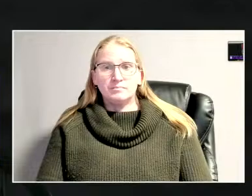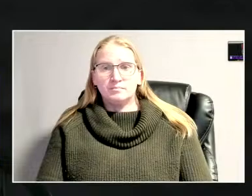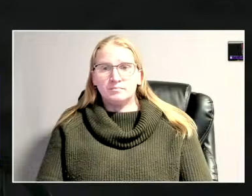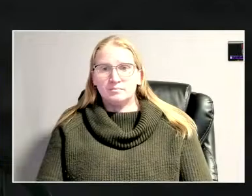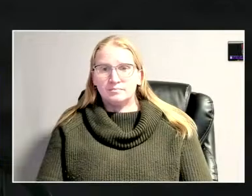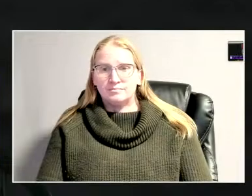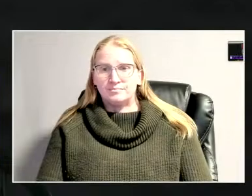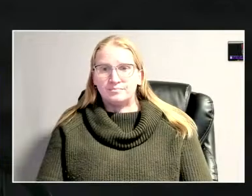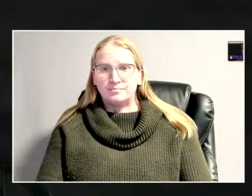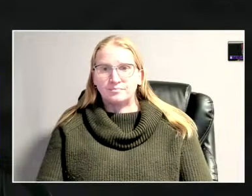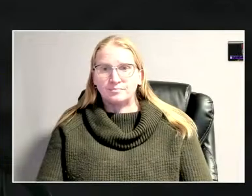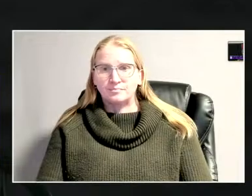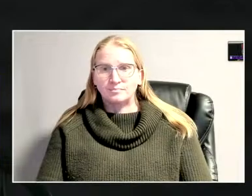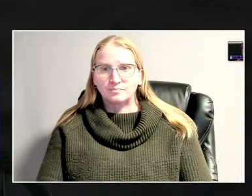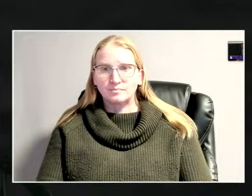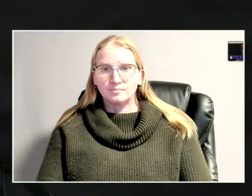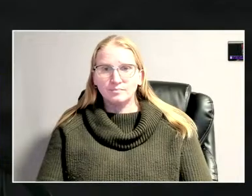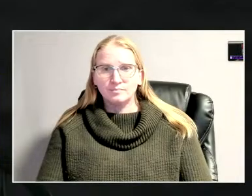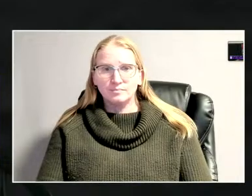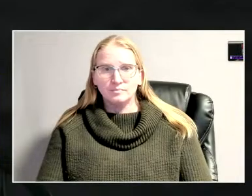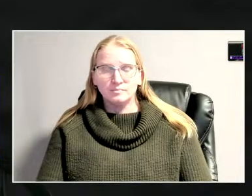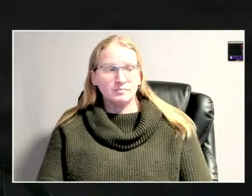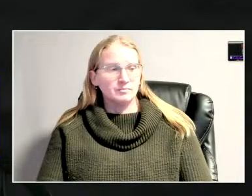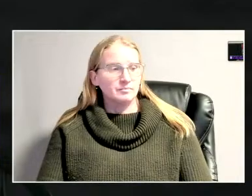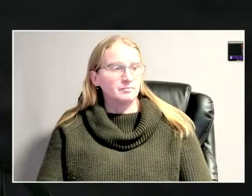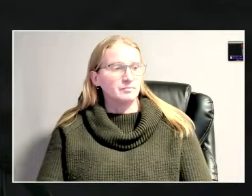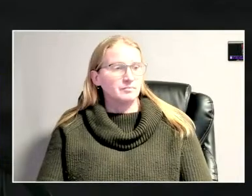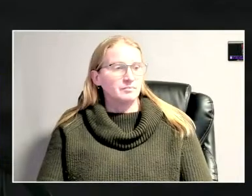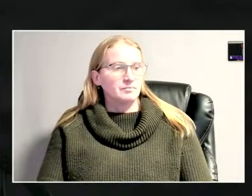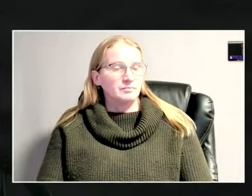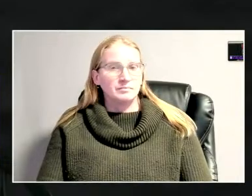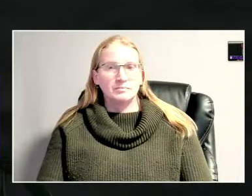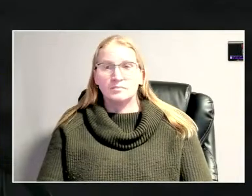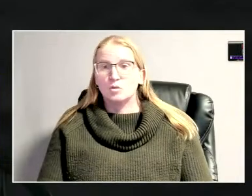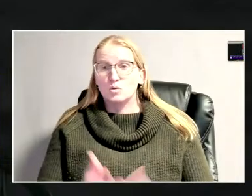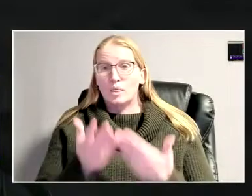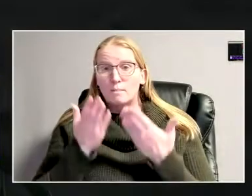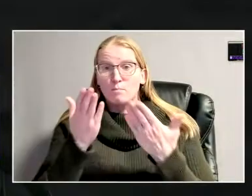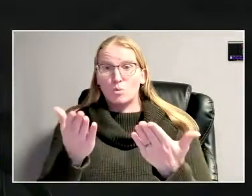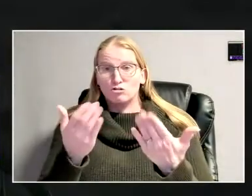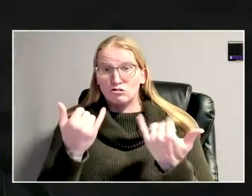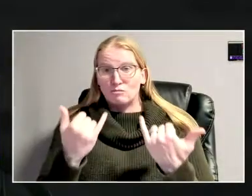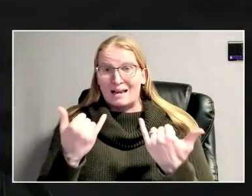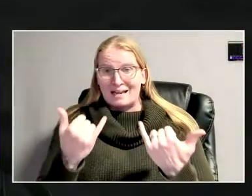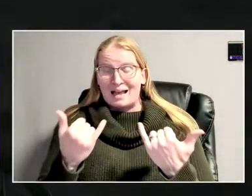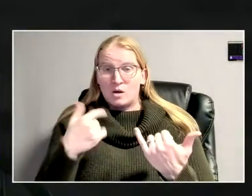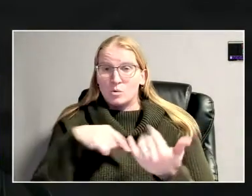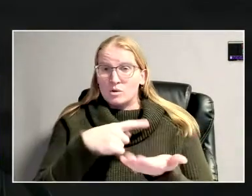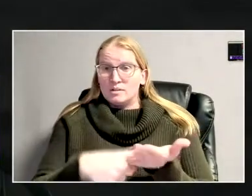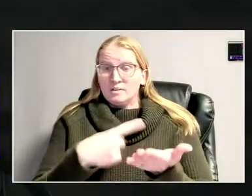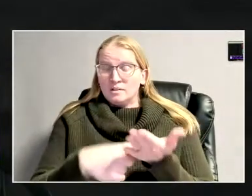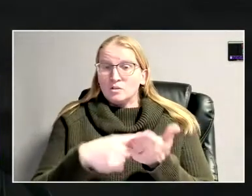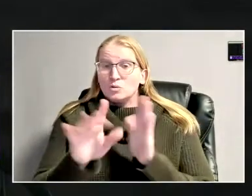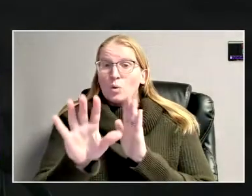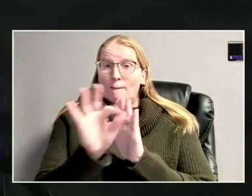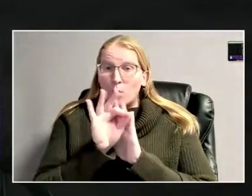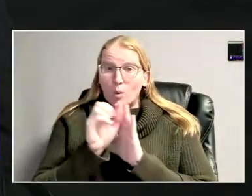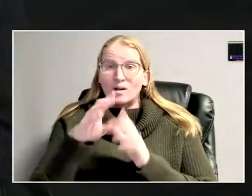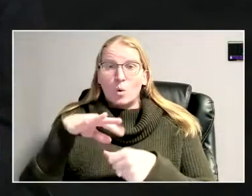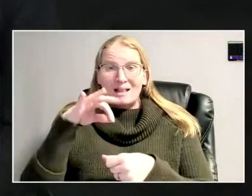nominations the motion on the floor is to elect or appoint representatives to serve on